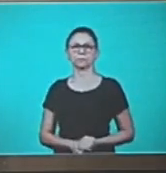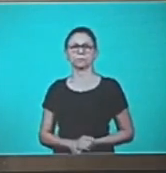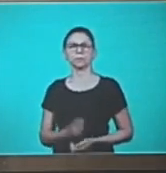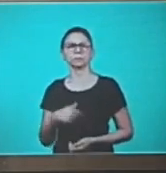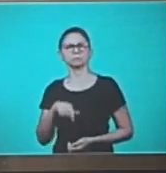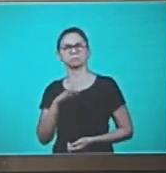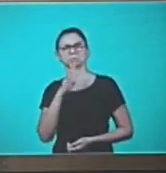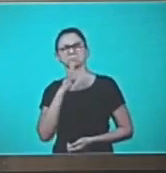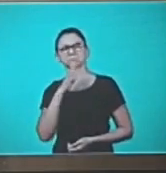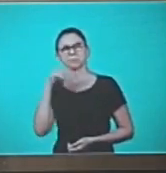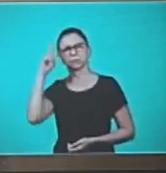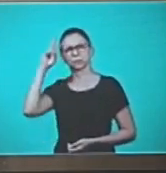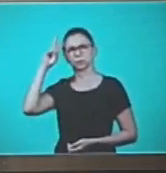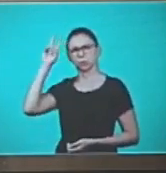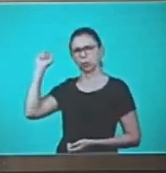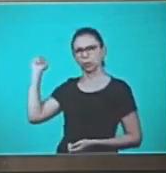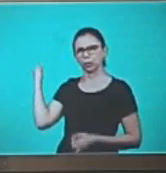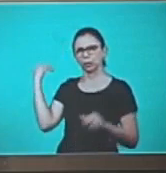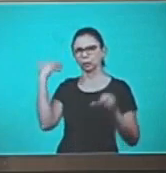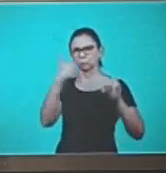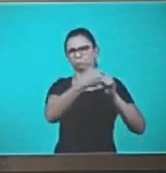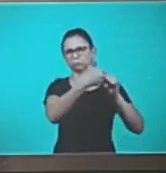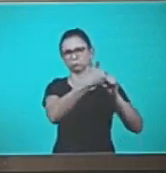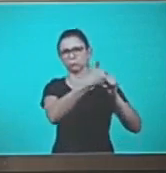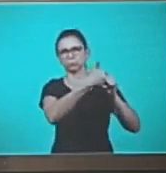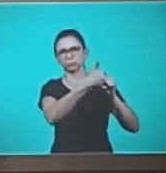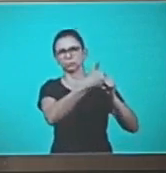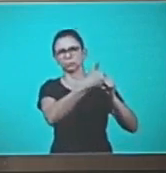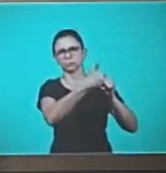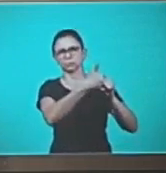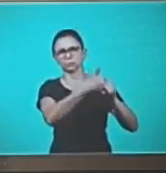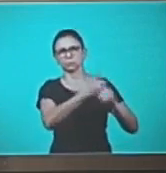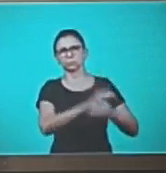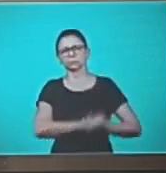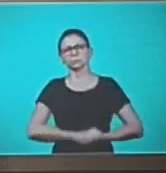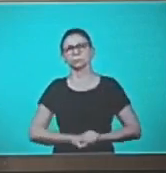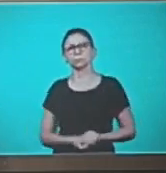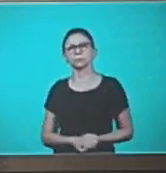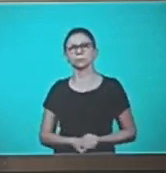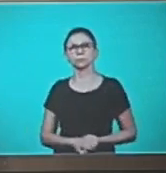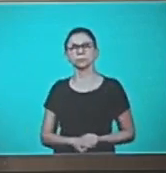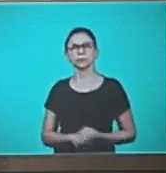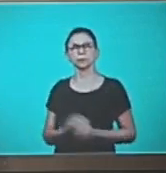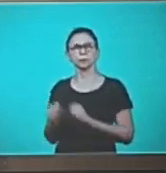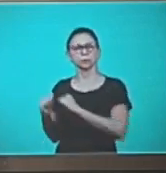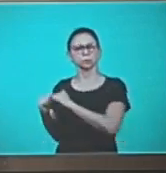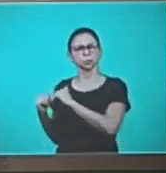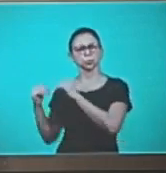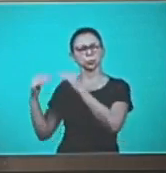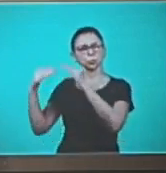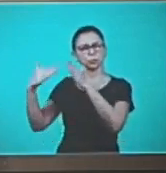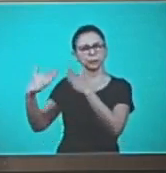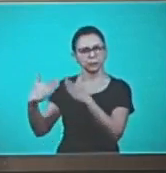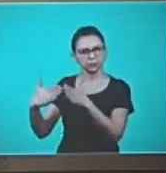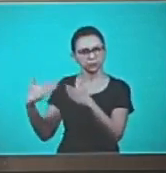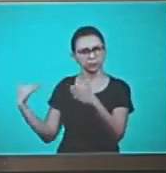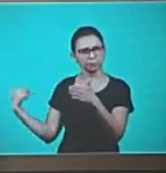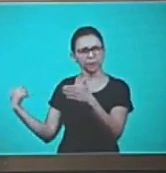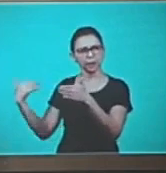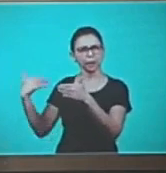We know very well of a story, which is the story of Christianity, from its first day of